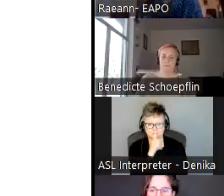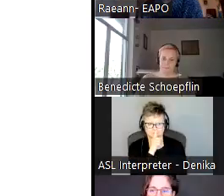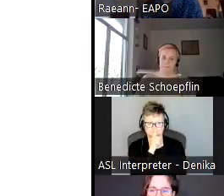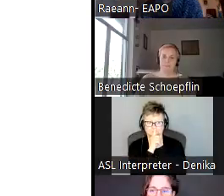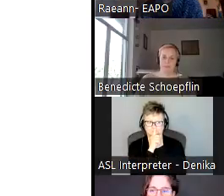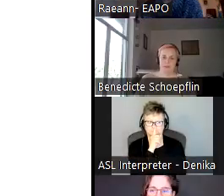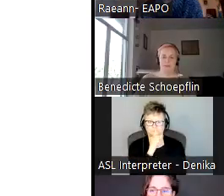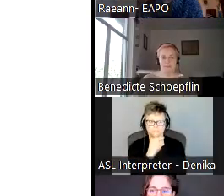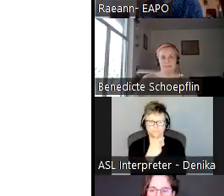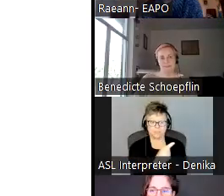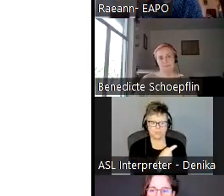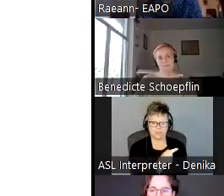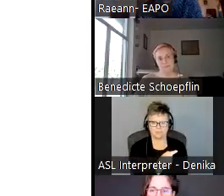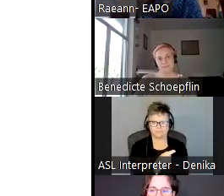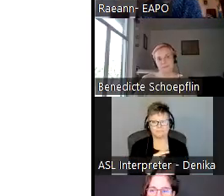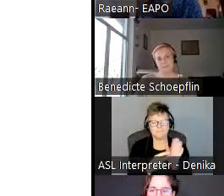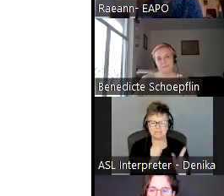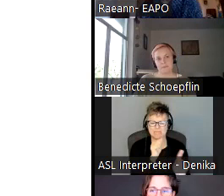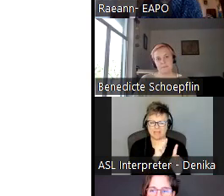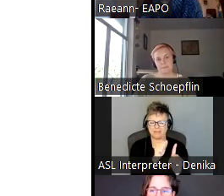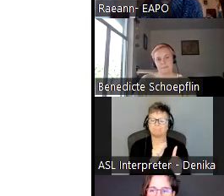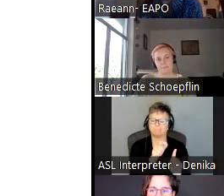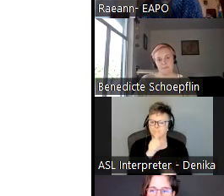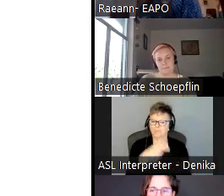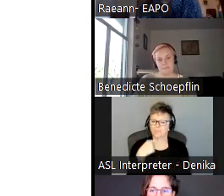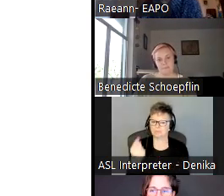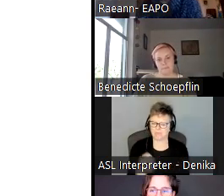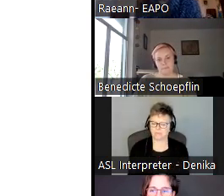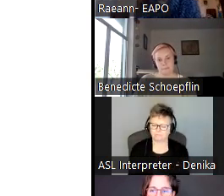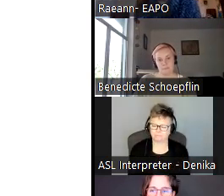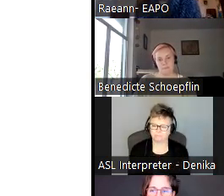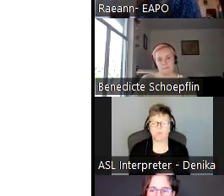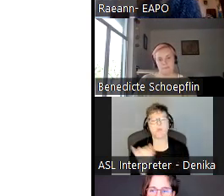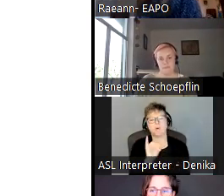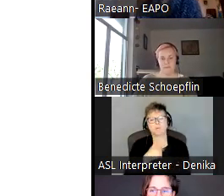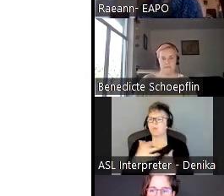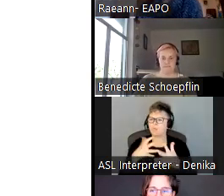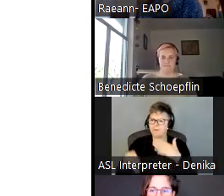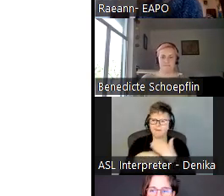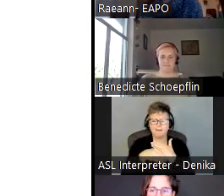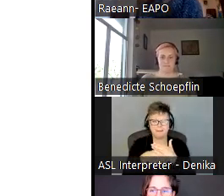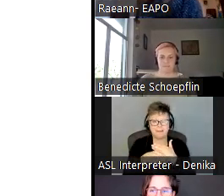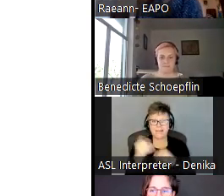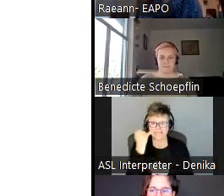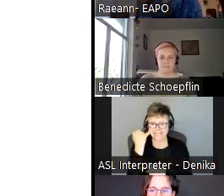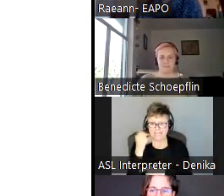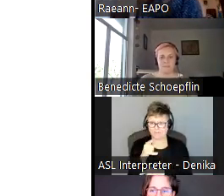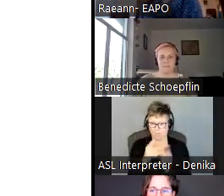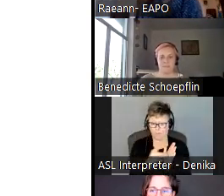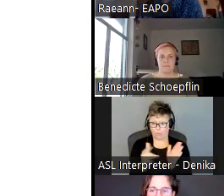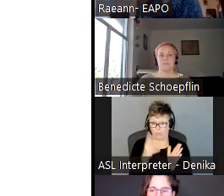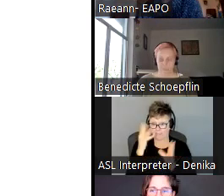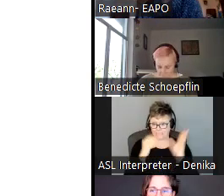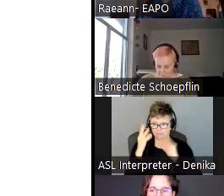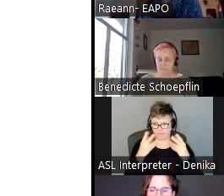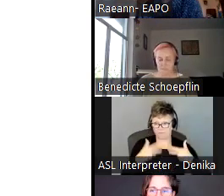Yep. And something else I just want to say is that if you've been victimized, tell your story to people.